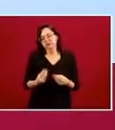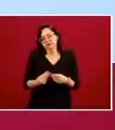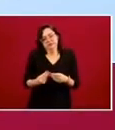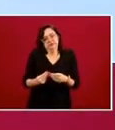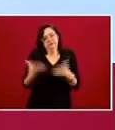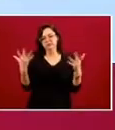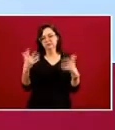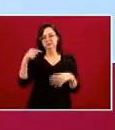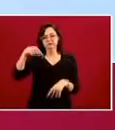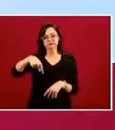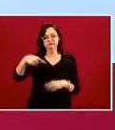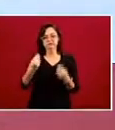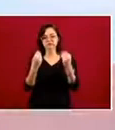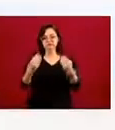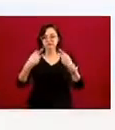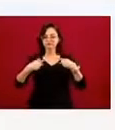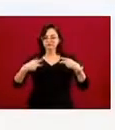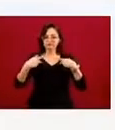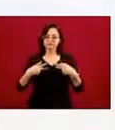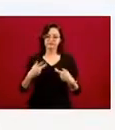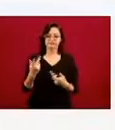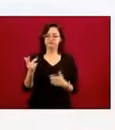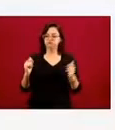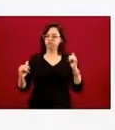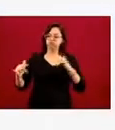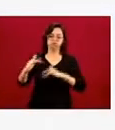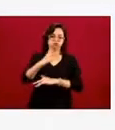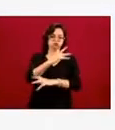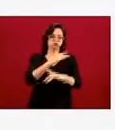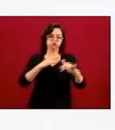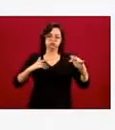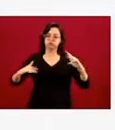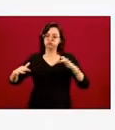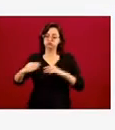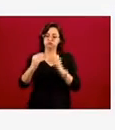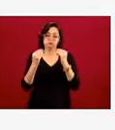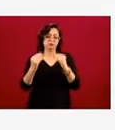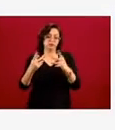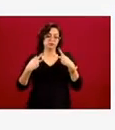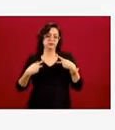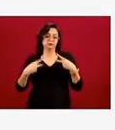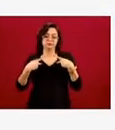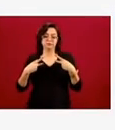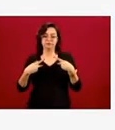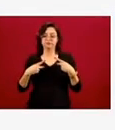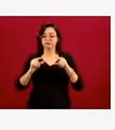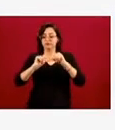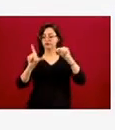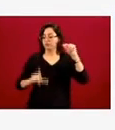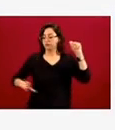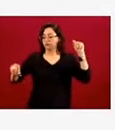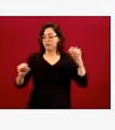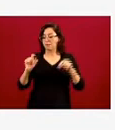is not surprising that Mexico City is the one with the highest number of cases, because we also have